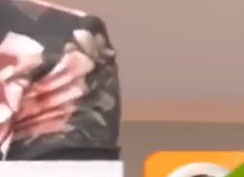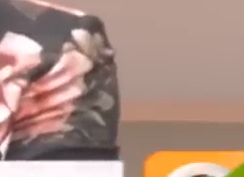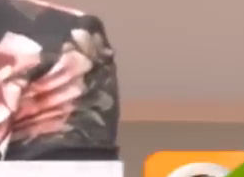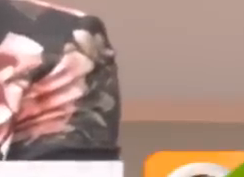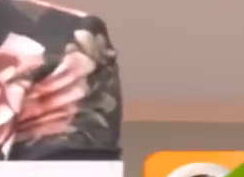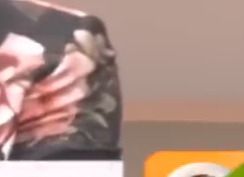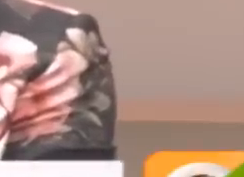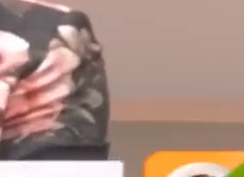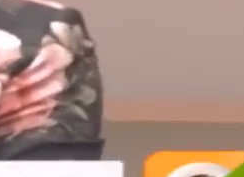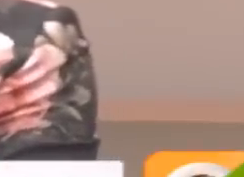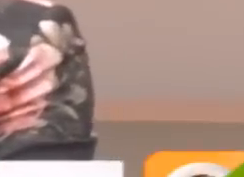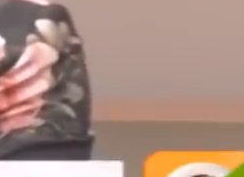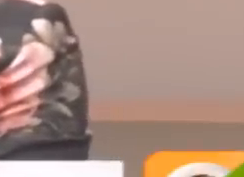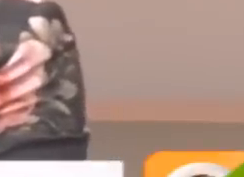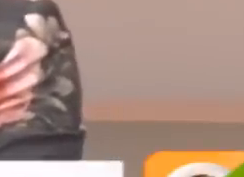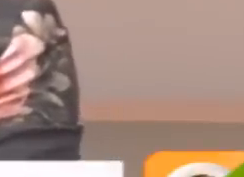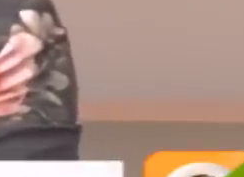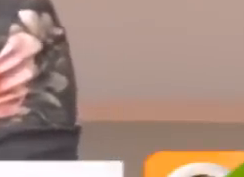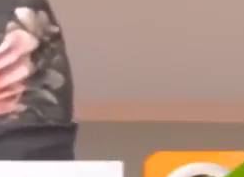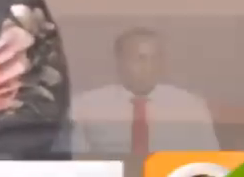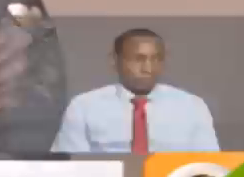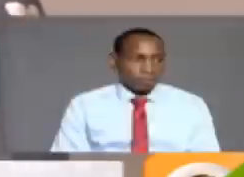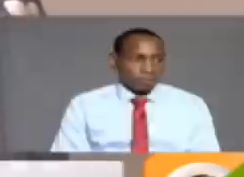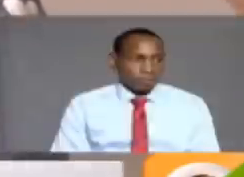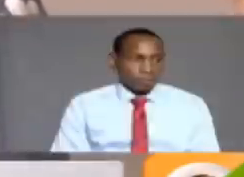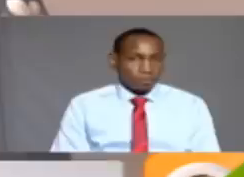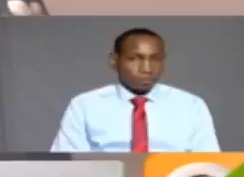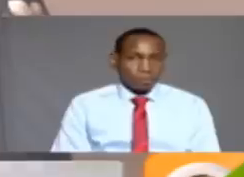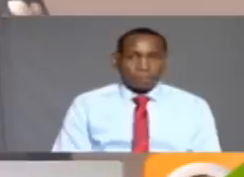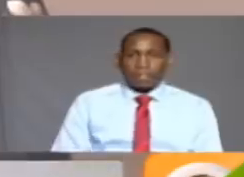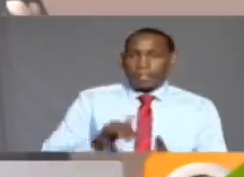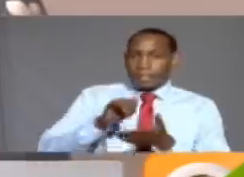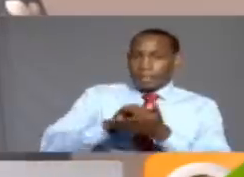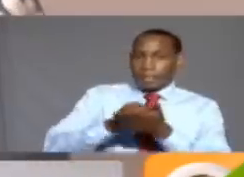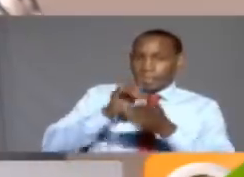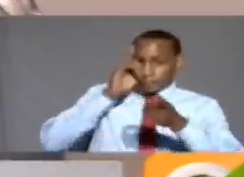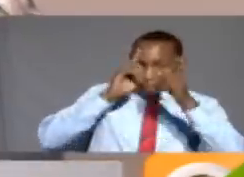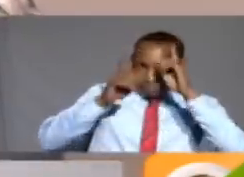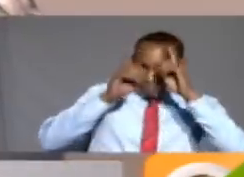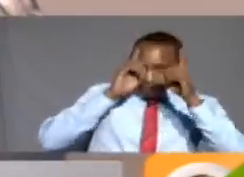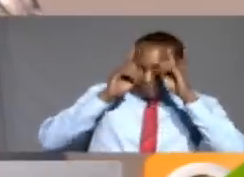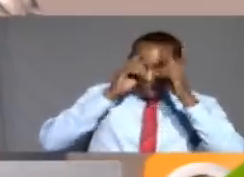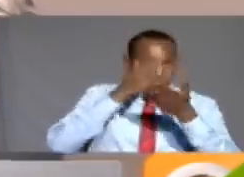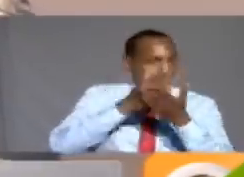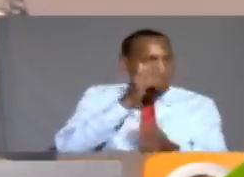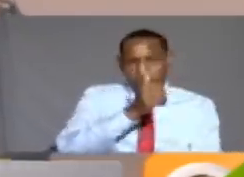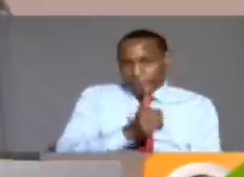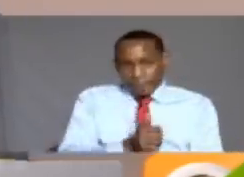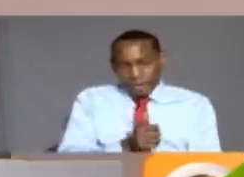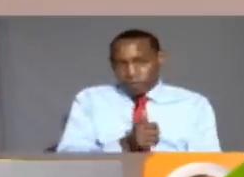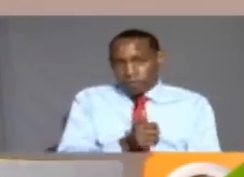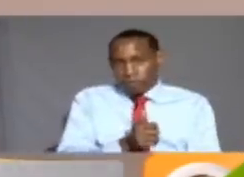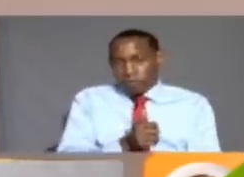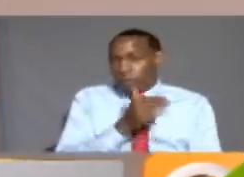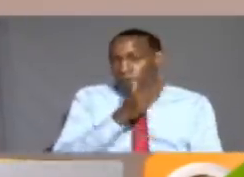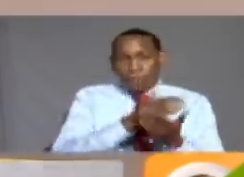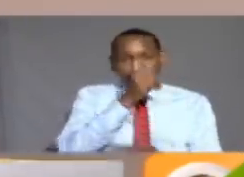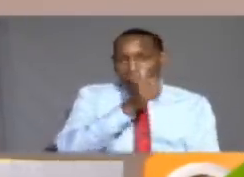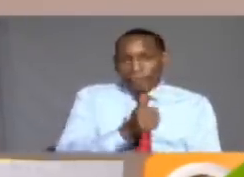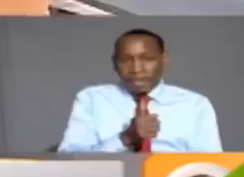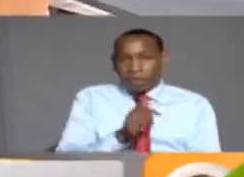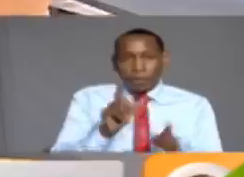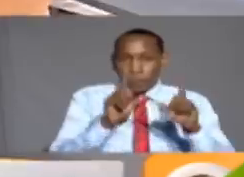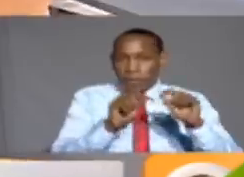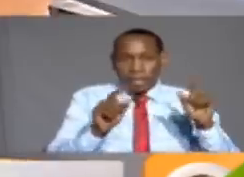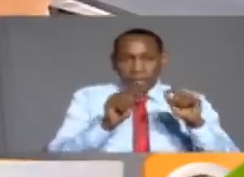after a reshuffle. Okay. Which is good. You know, I mean, that's just speculation. Okay. It's no, not no, no. There's nothing, you know, factual about that. There's nothing factual about